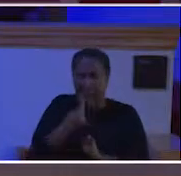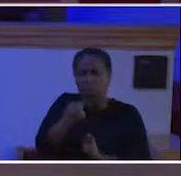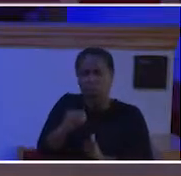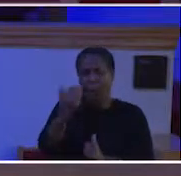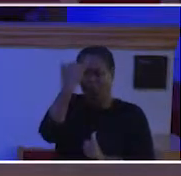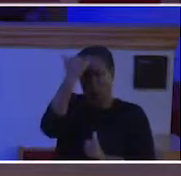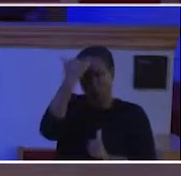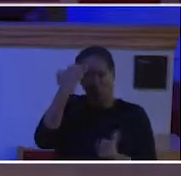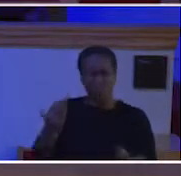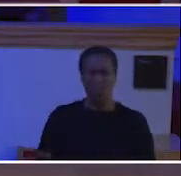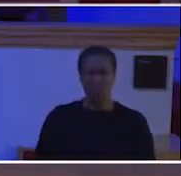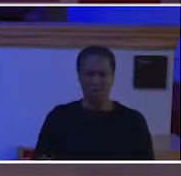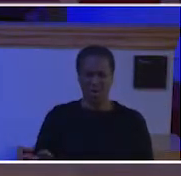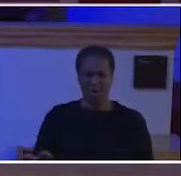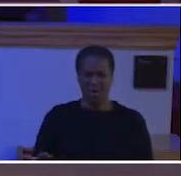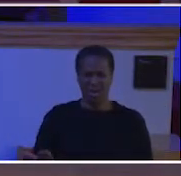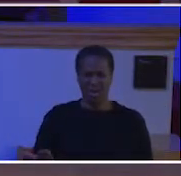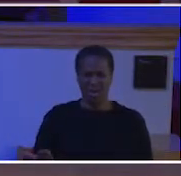know?